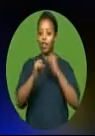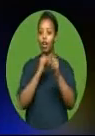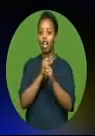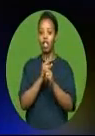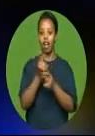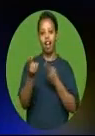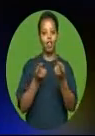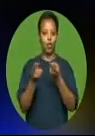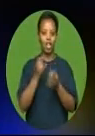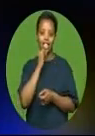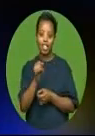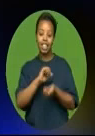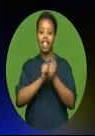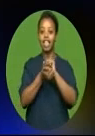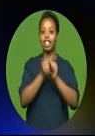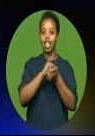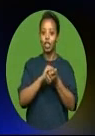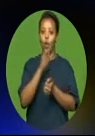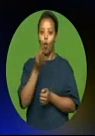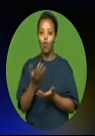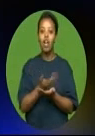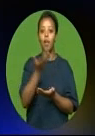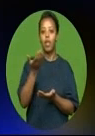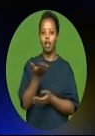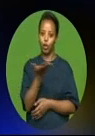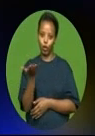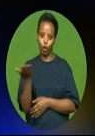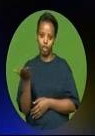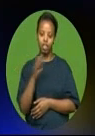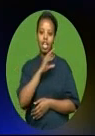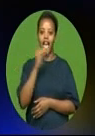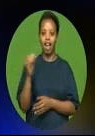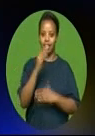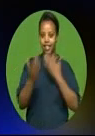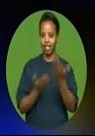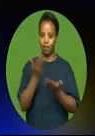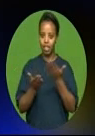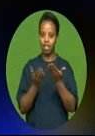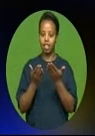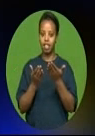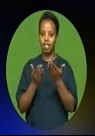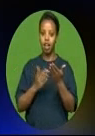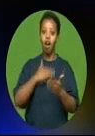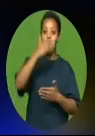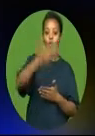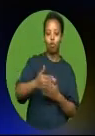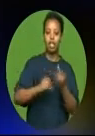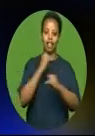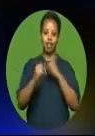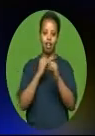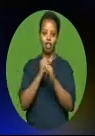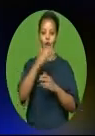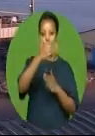International trade is the exchange of capital goods and services across international